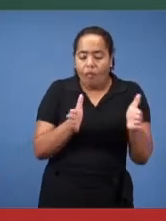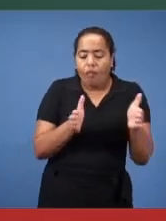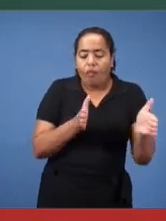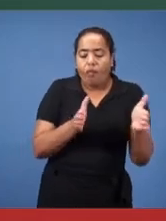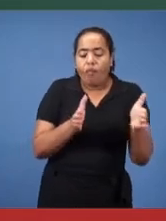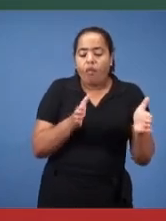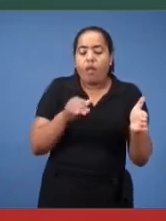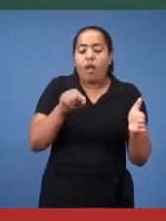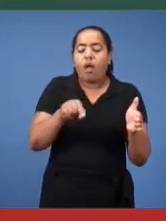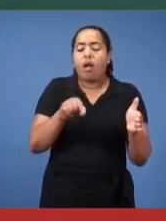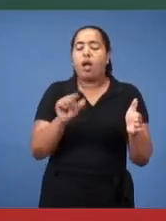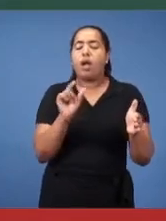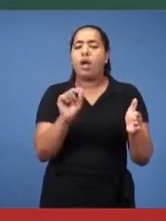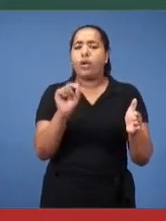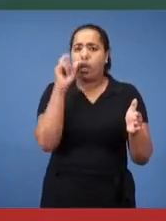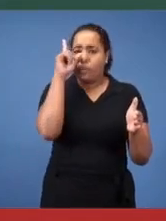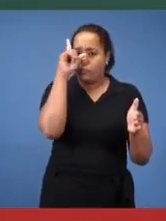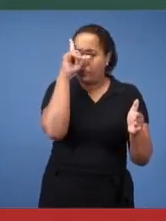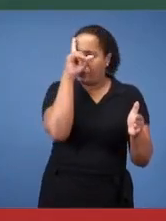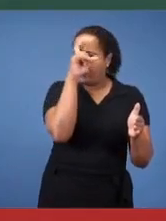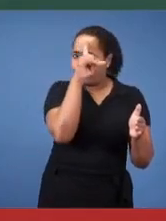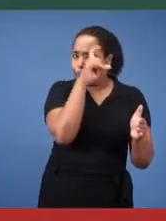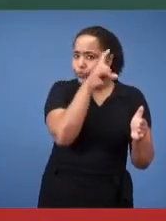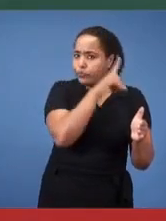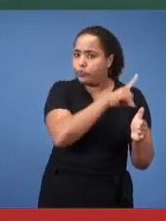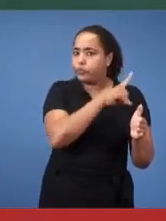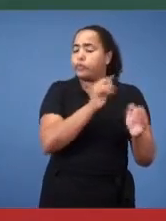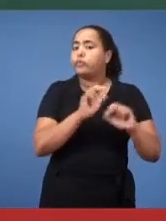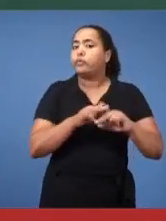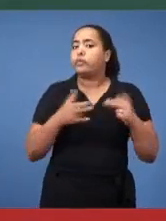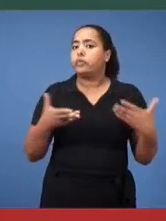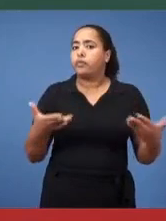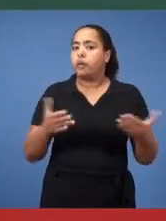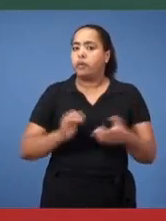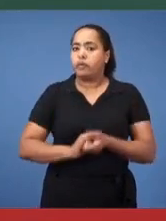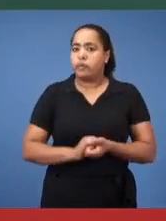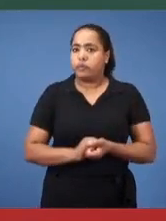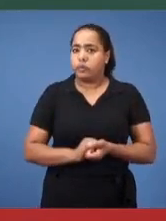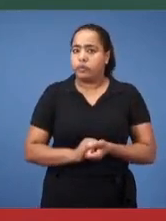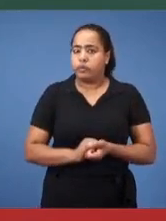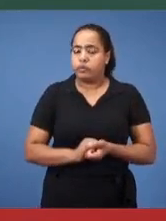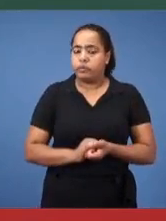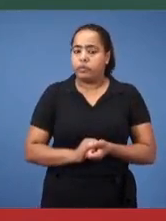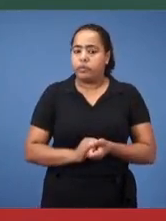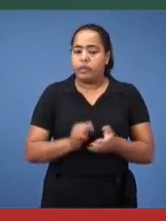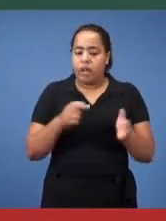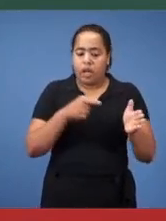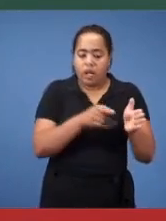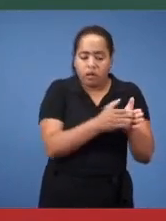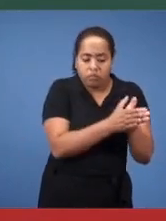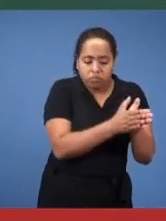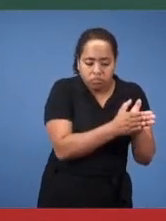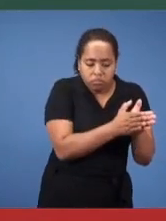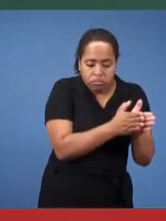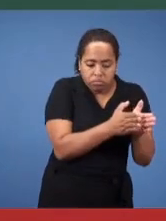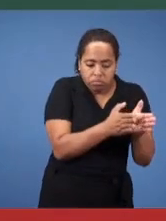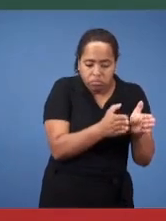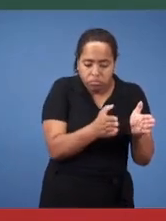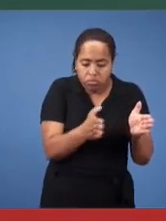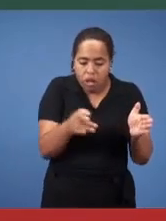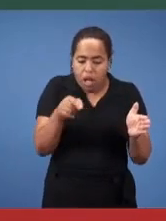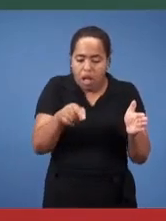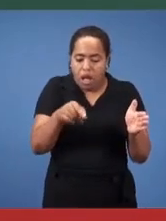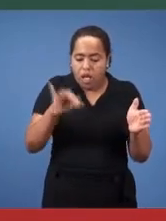until here was a situation that was difficult. Why? Because was born here,